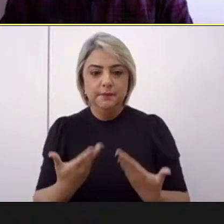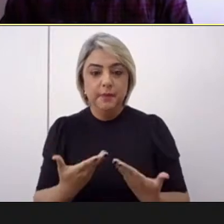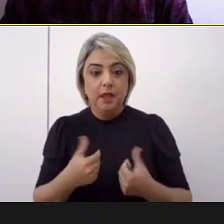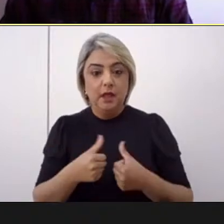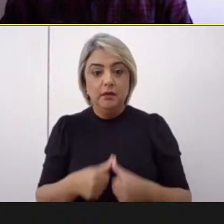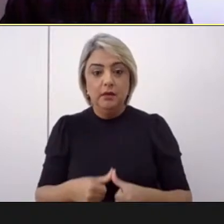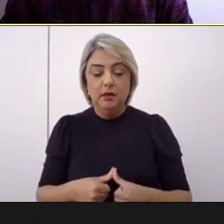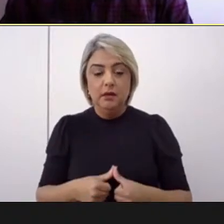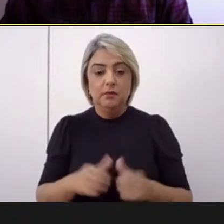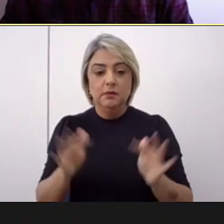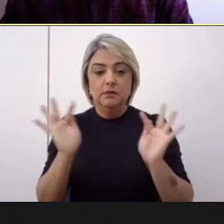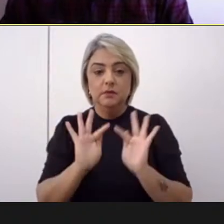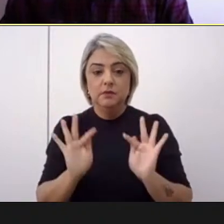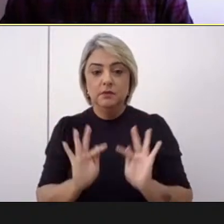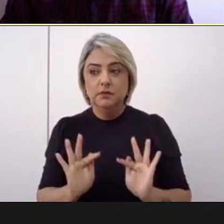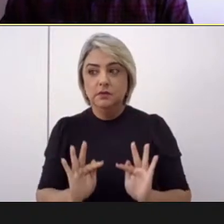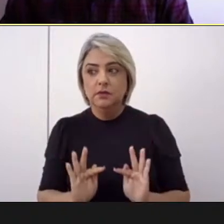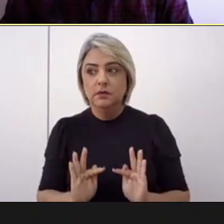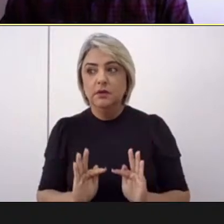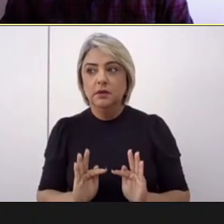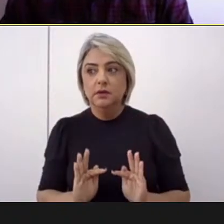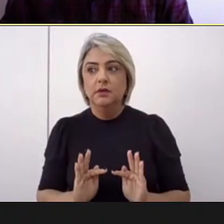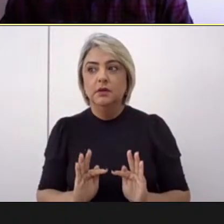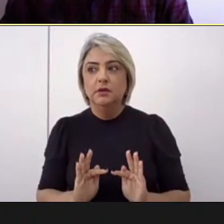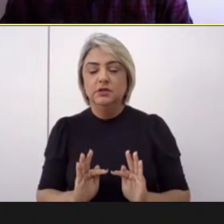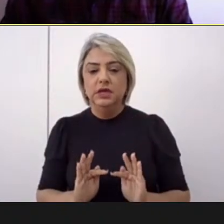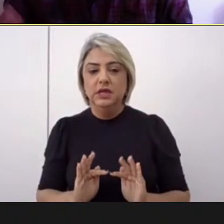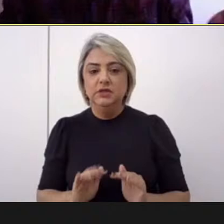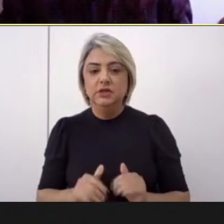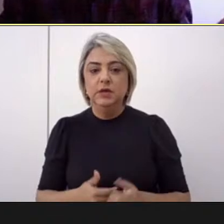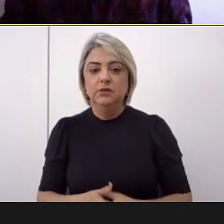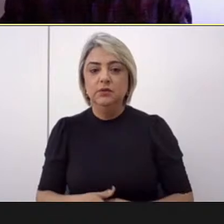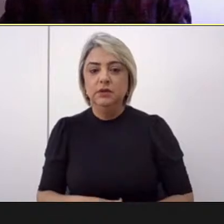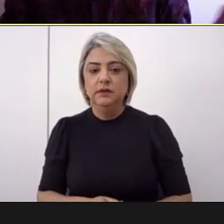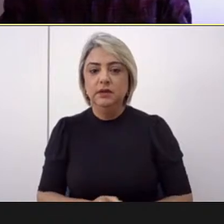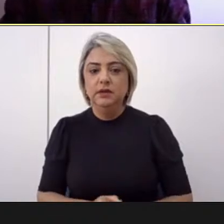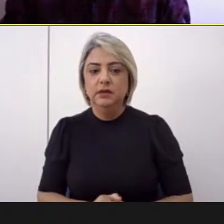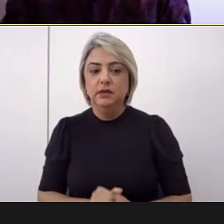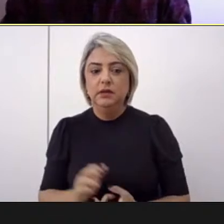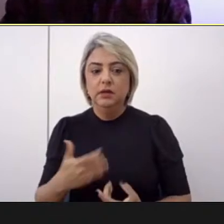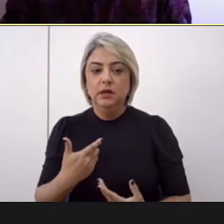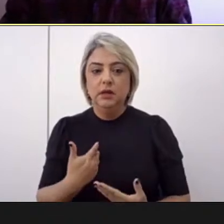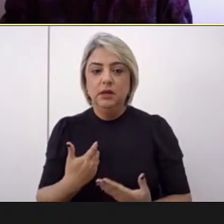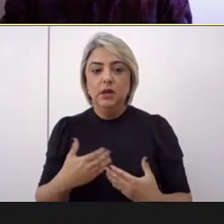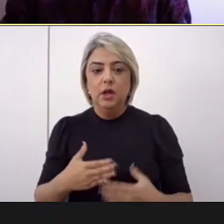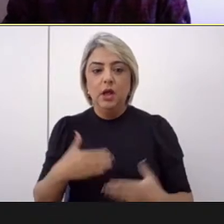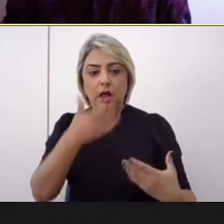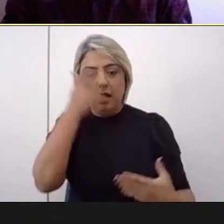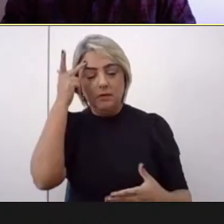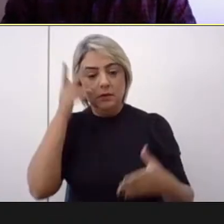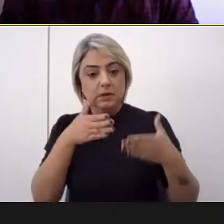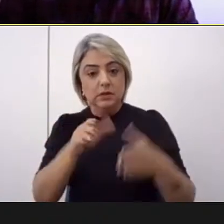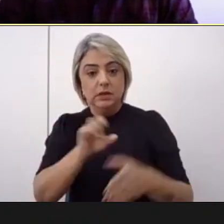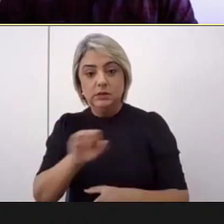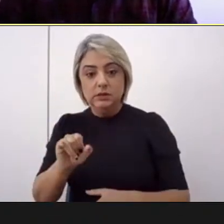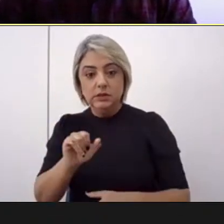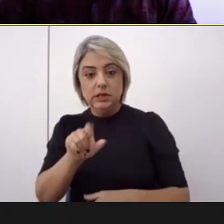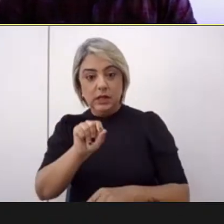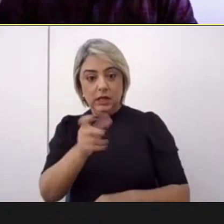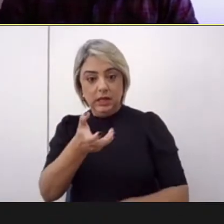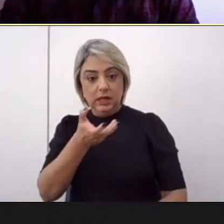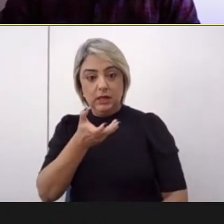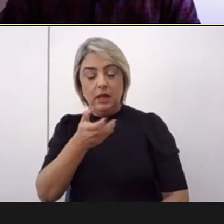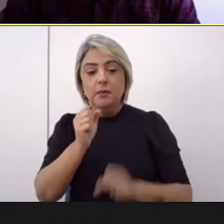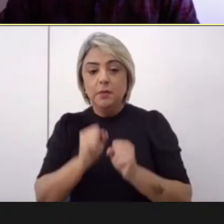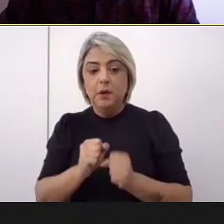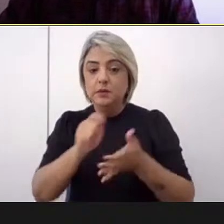them to the participants. If you prefer, you can also write your questions in French. We are also